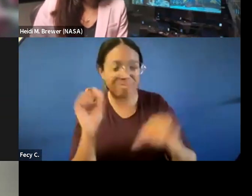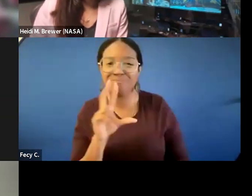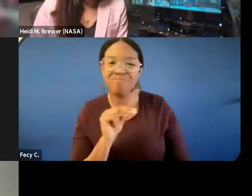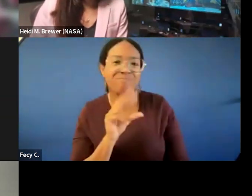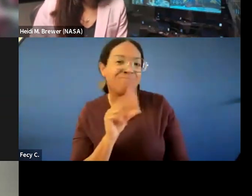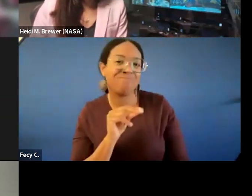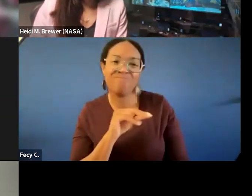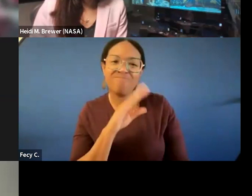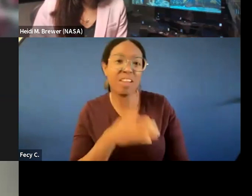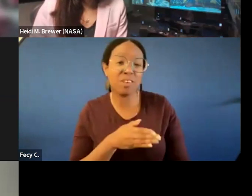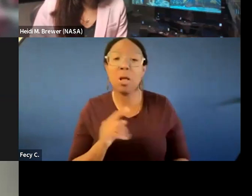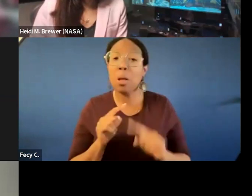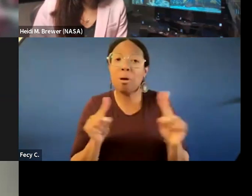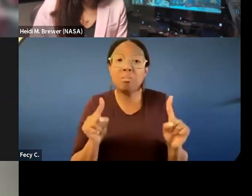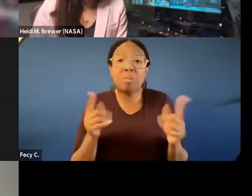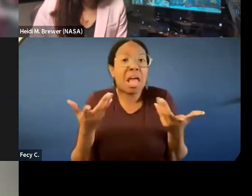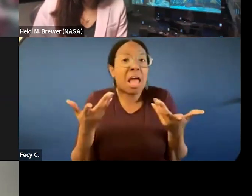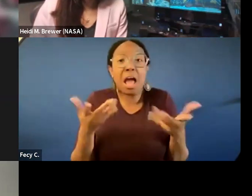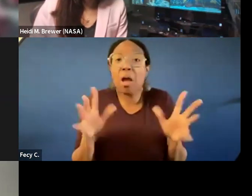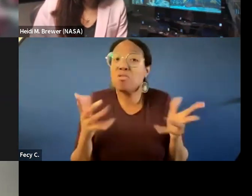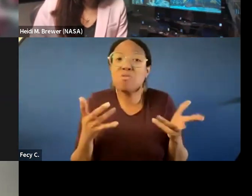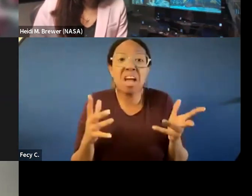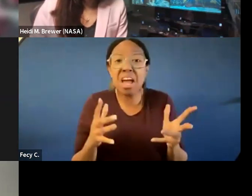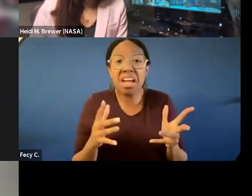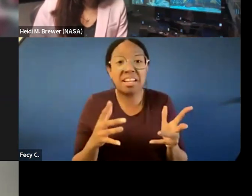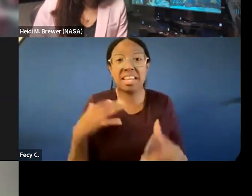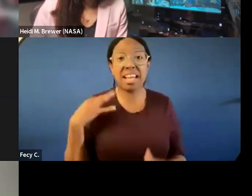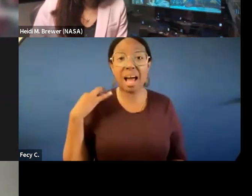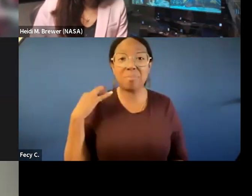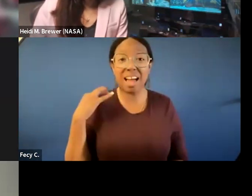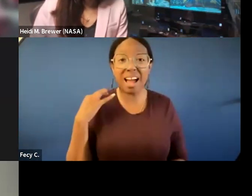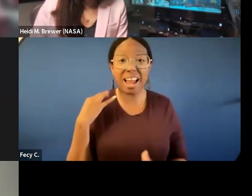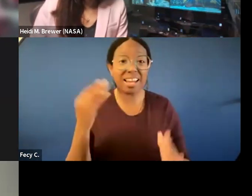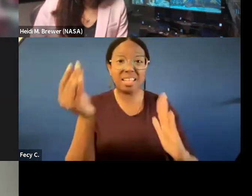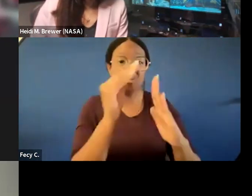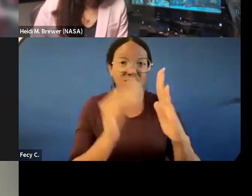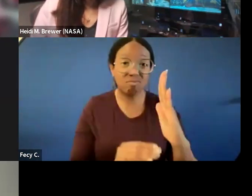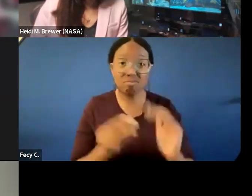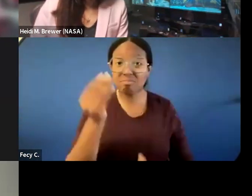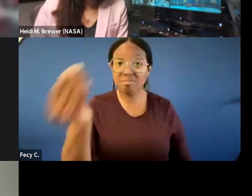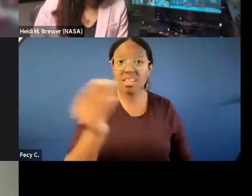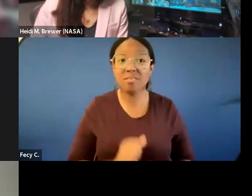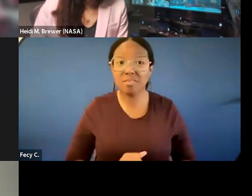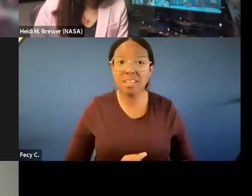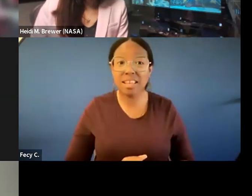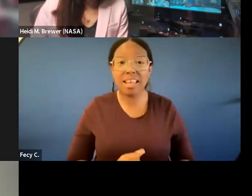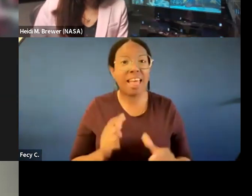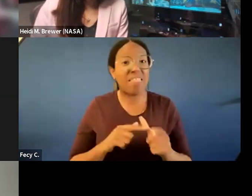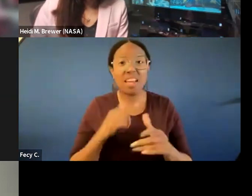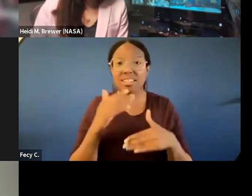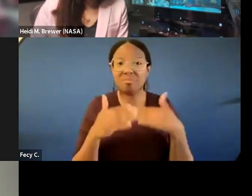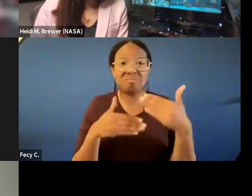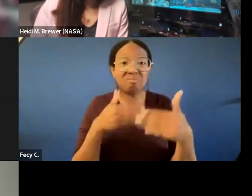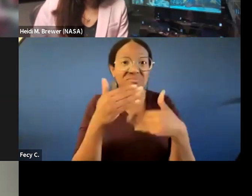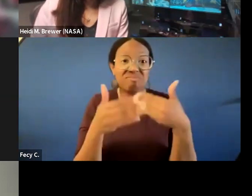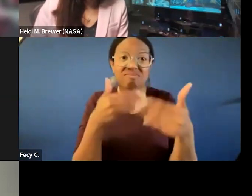to my application and gone through the process. And so I continued down that path and ultimately and got the position